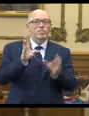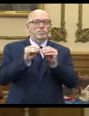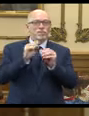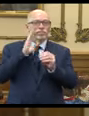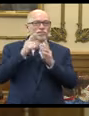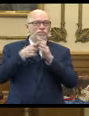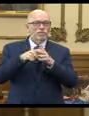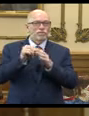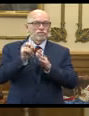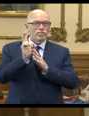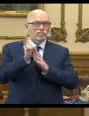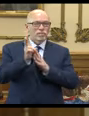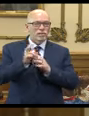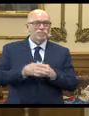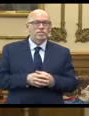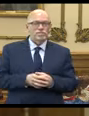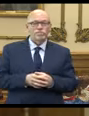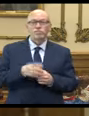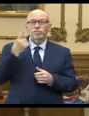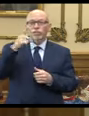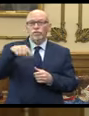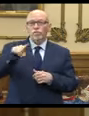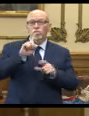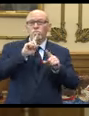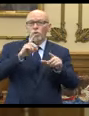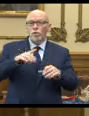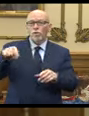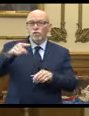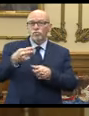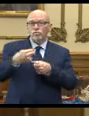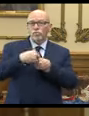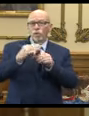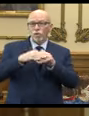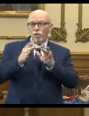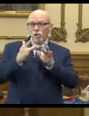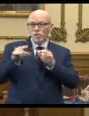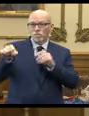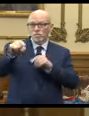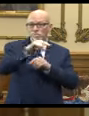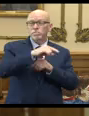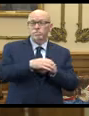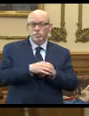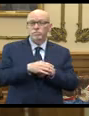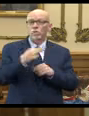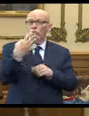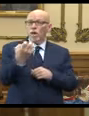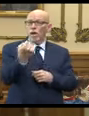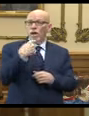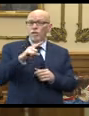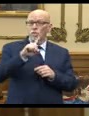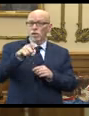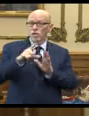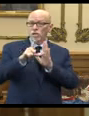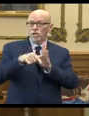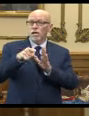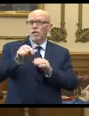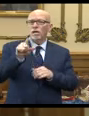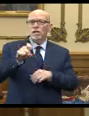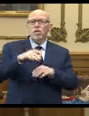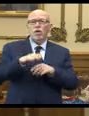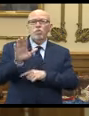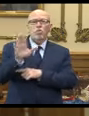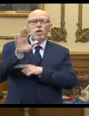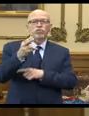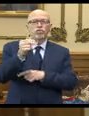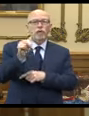Briefing will begin in 2 minutes. For the journalists joining us in the digital press room, if you'd like to ask a question, you can click the